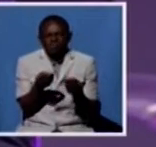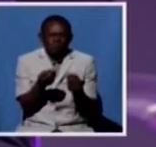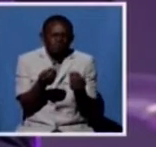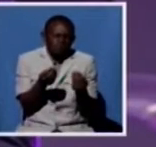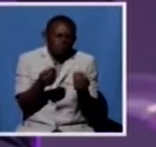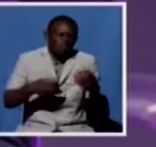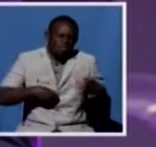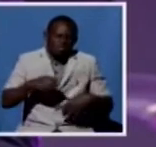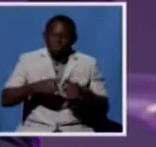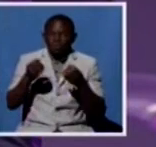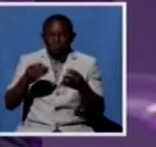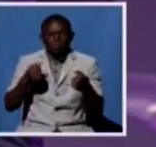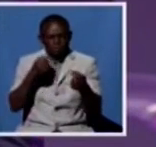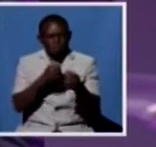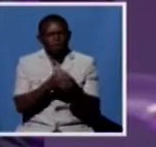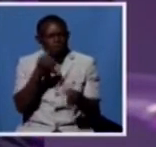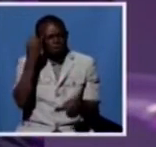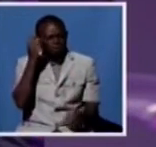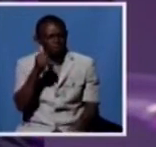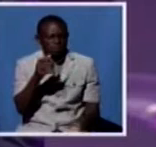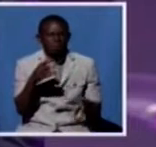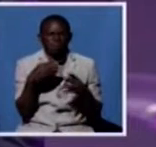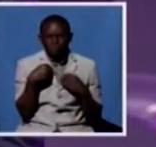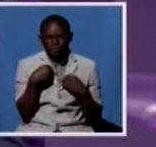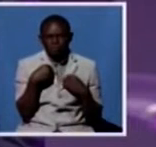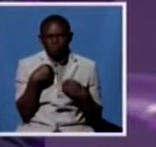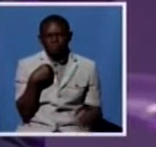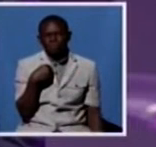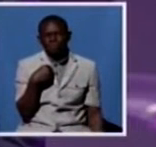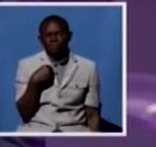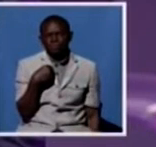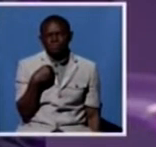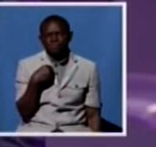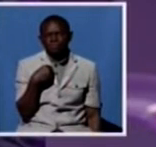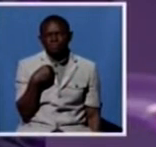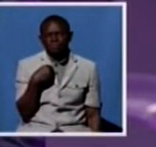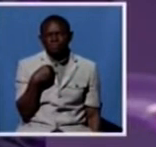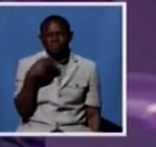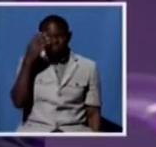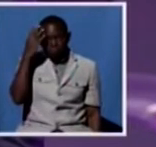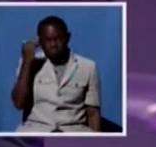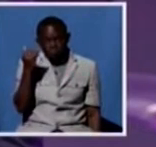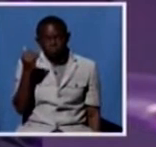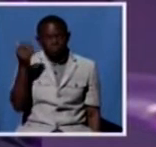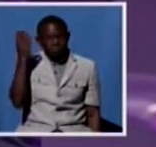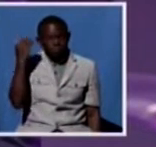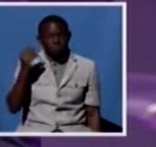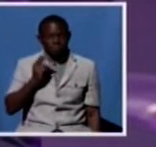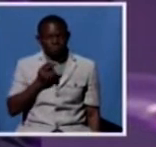isolated cases. And this was because of the stakeholder engagement that